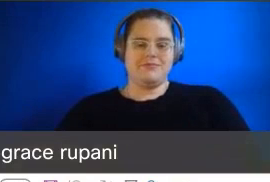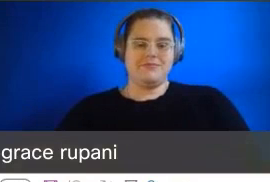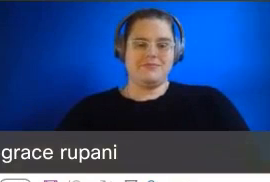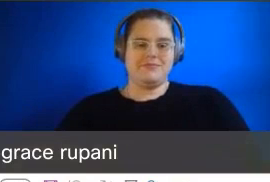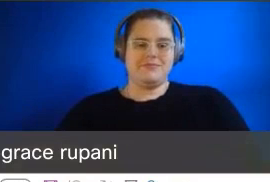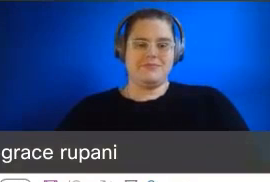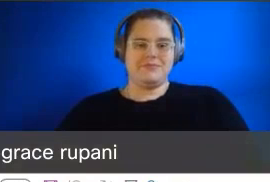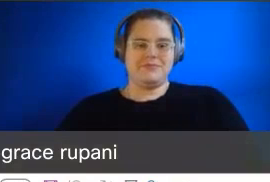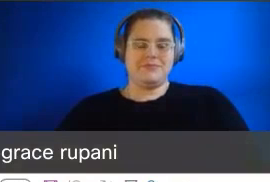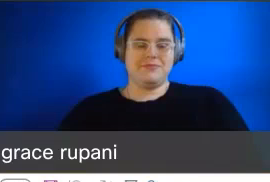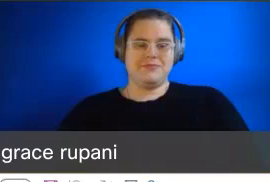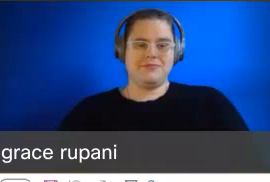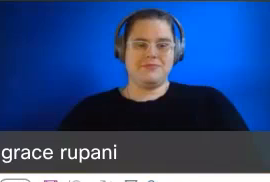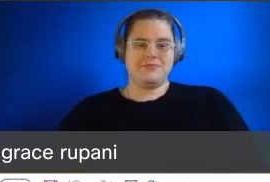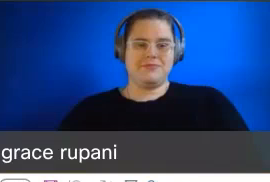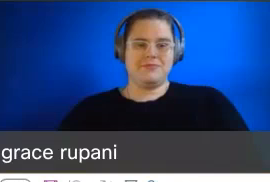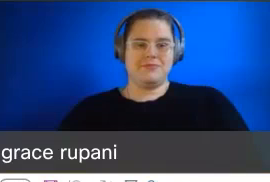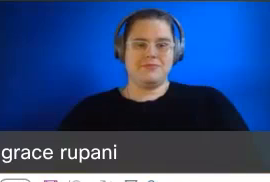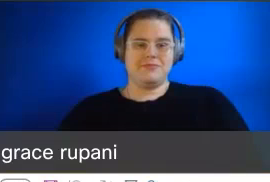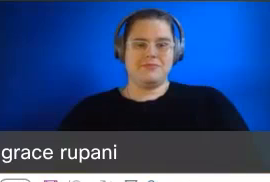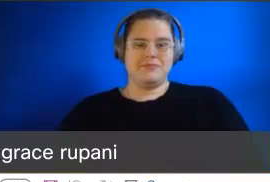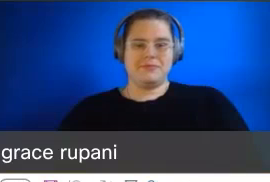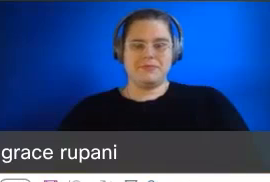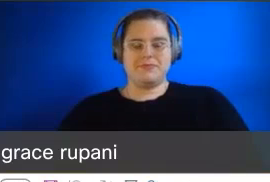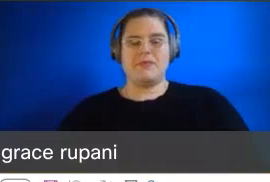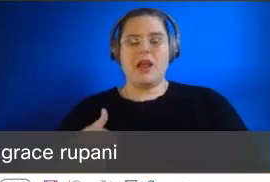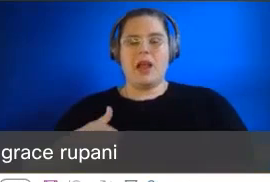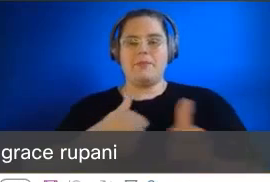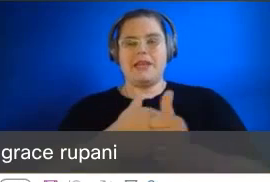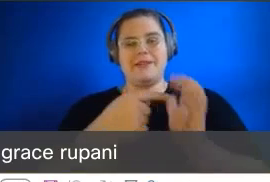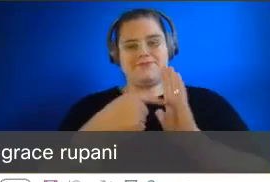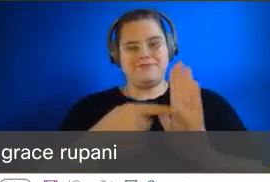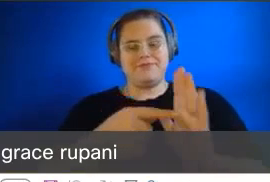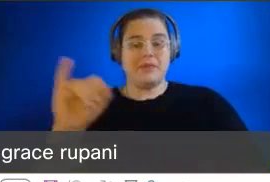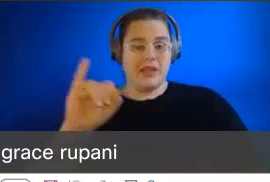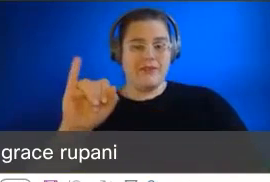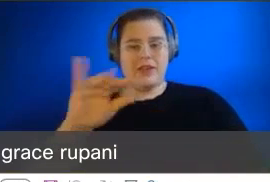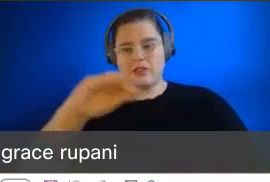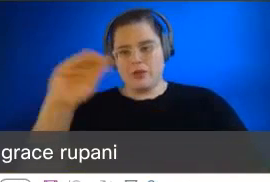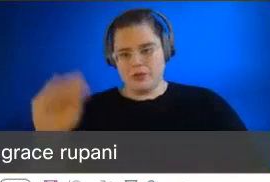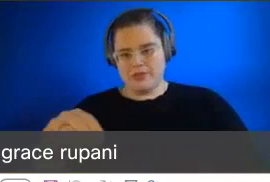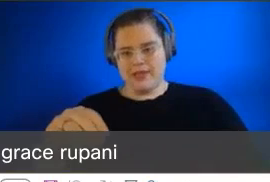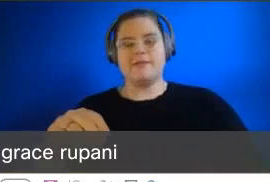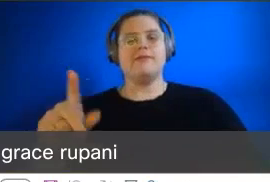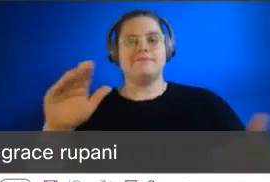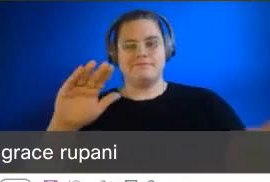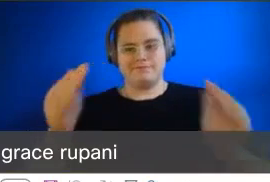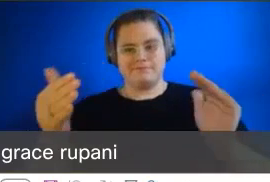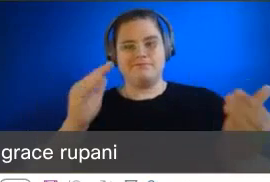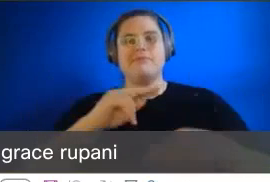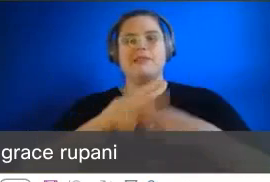kind of COVID infection rate by placement type. Intermediate care facilities,